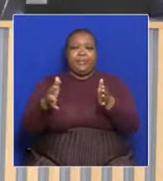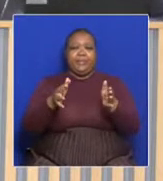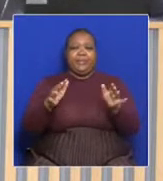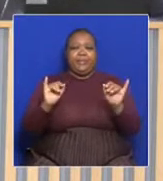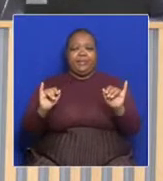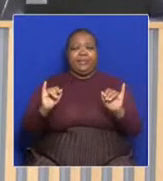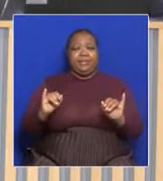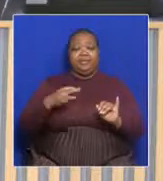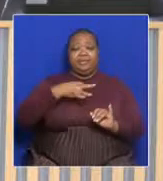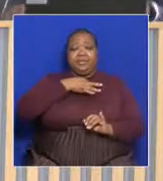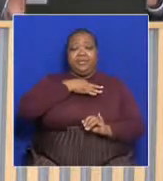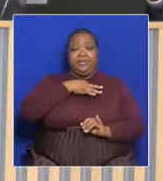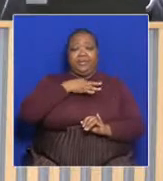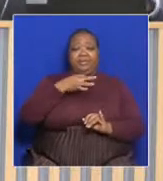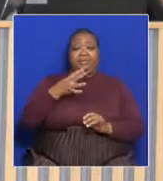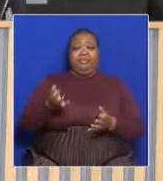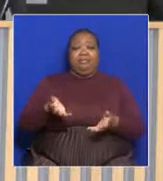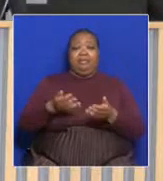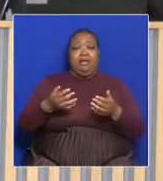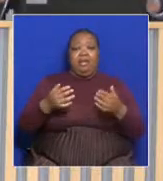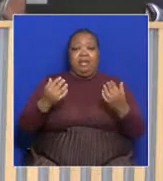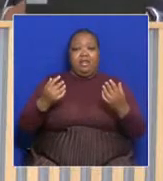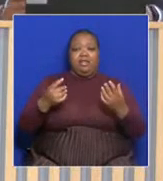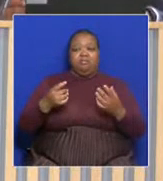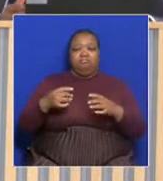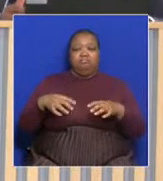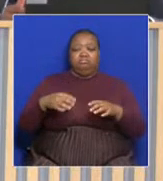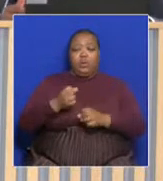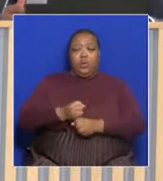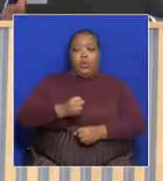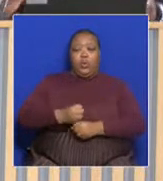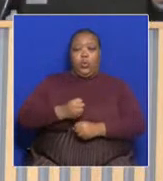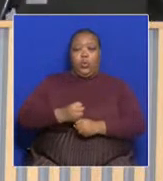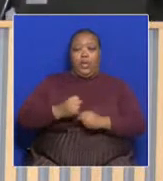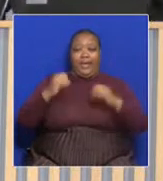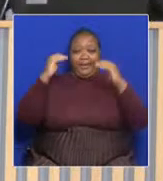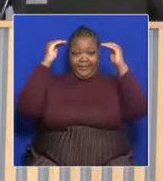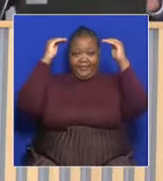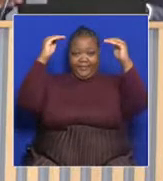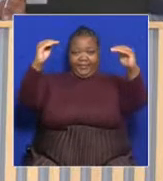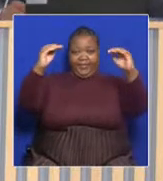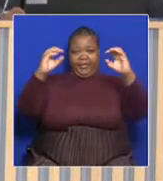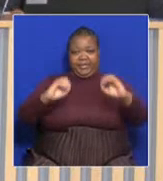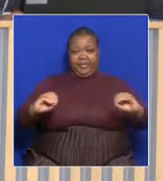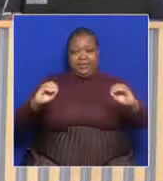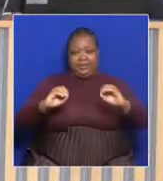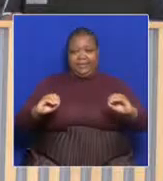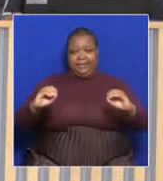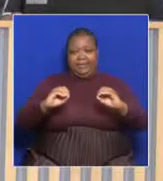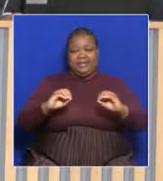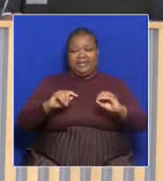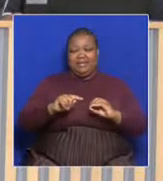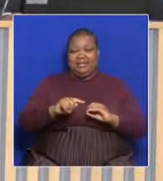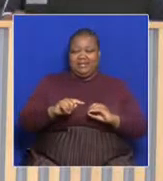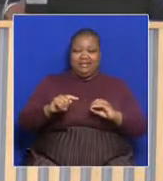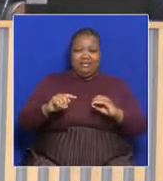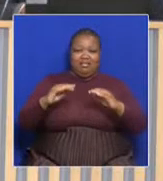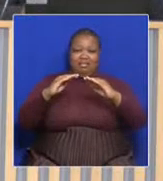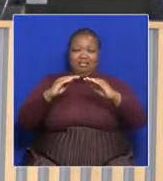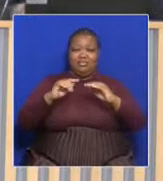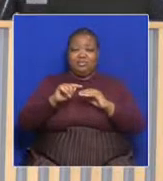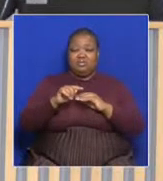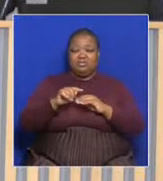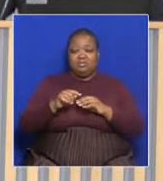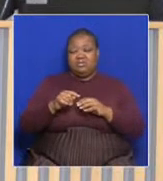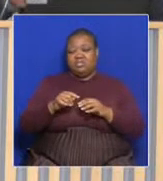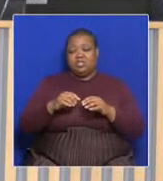uncovered area and the surface area was not sufficient because of the numerous other containers around. Yes.